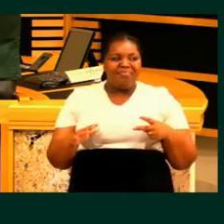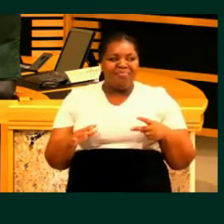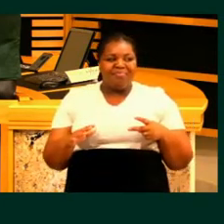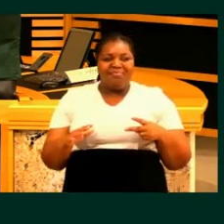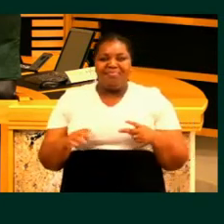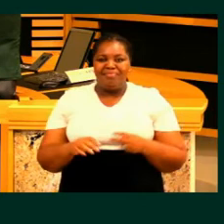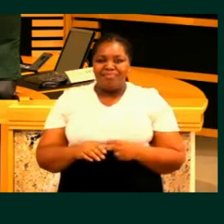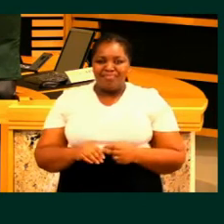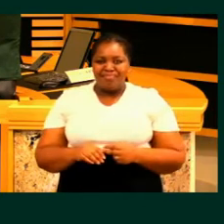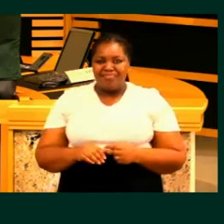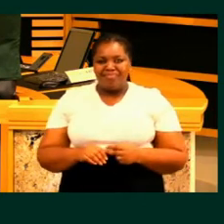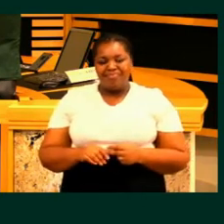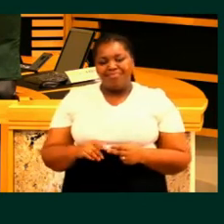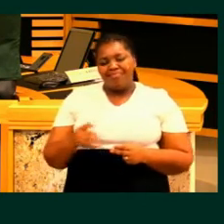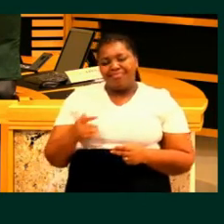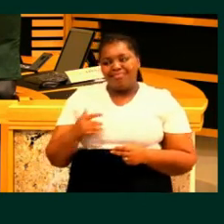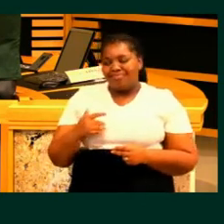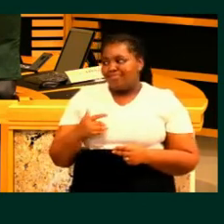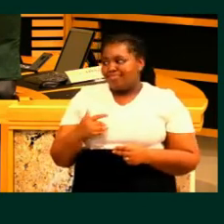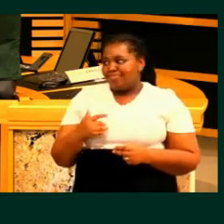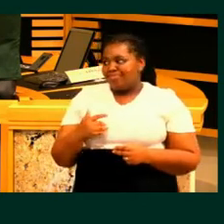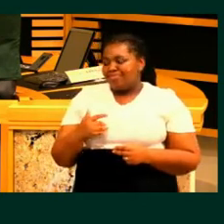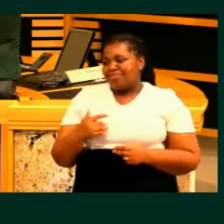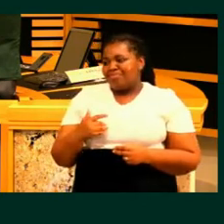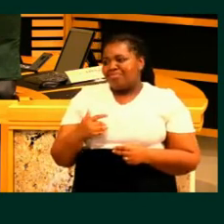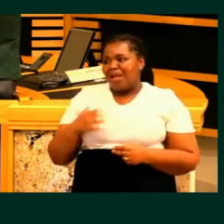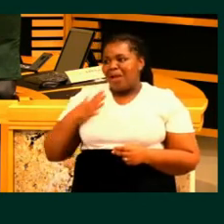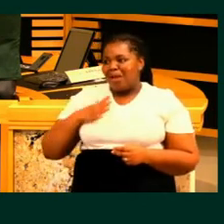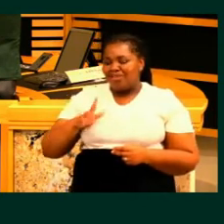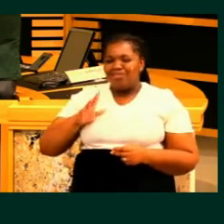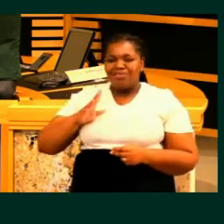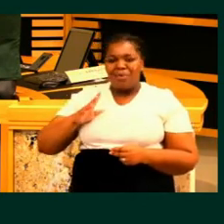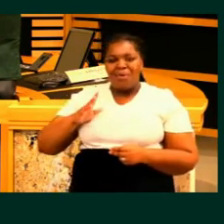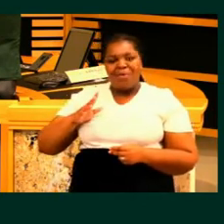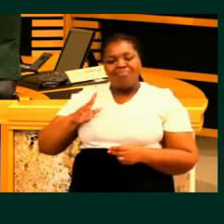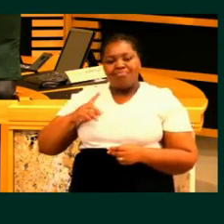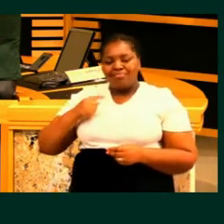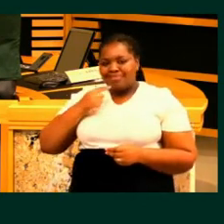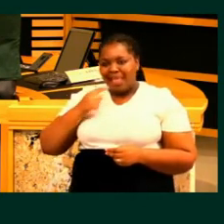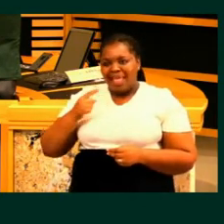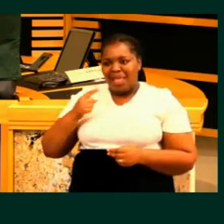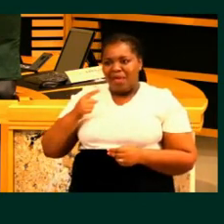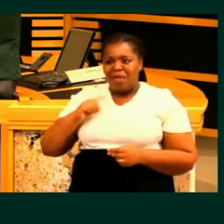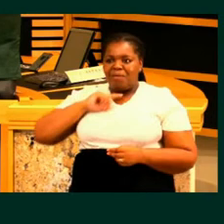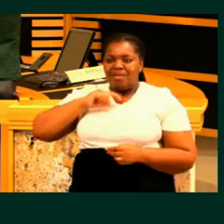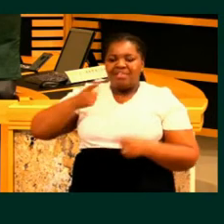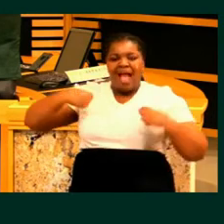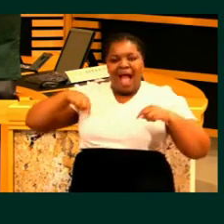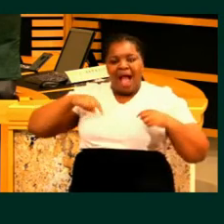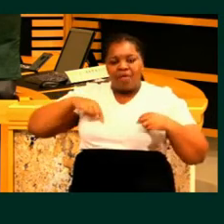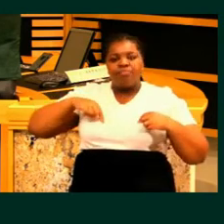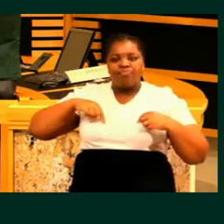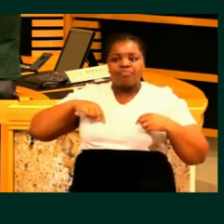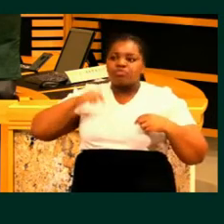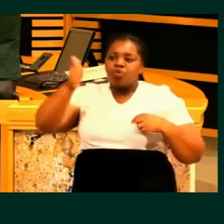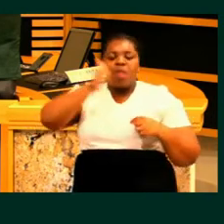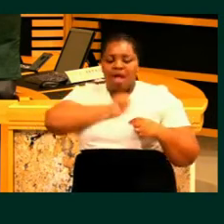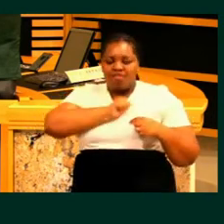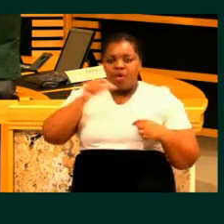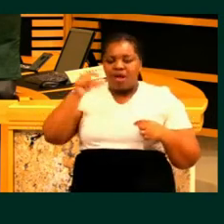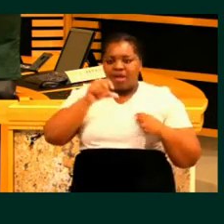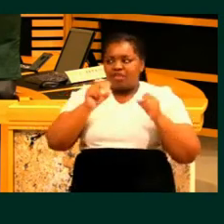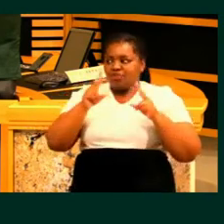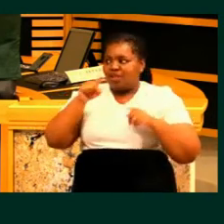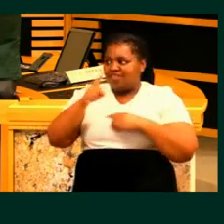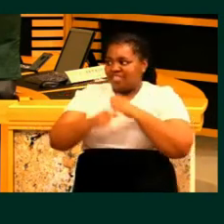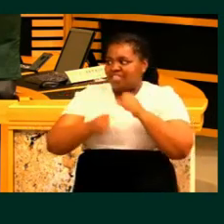extend and wish for our great 12 Learners this year and